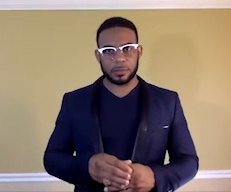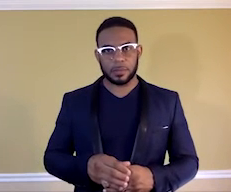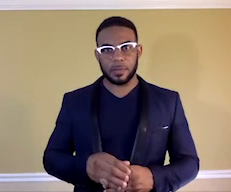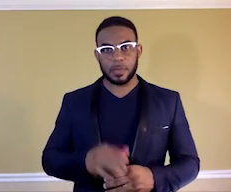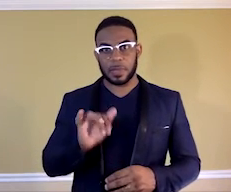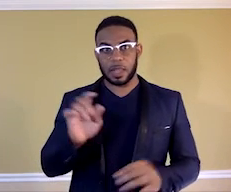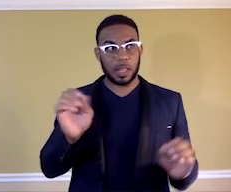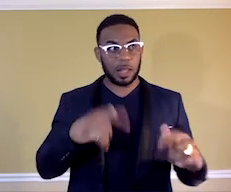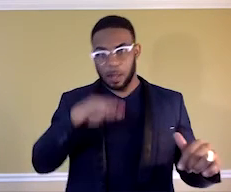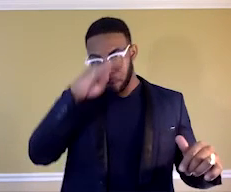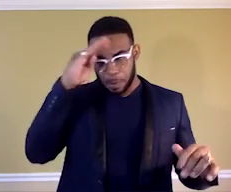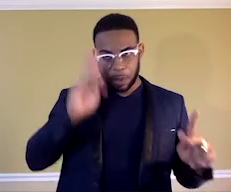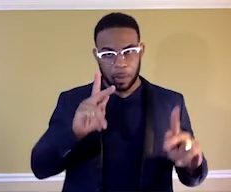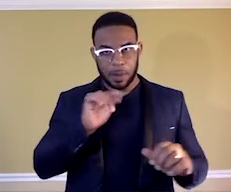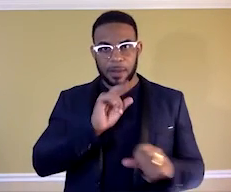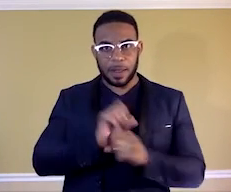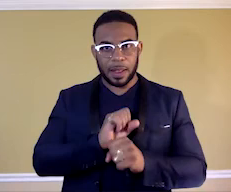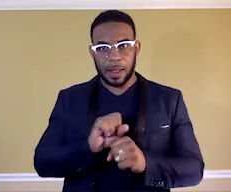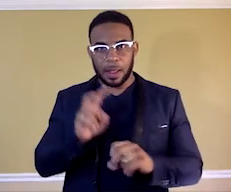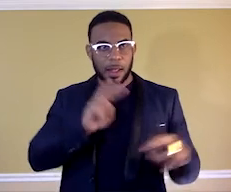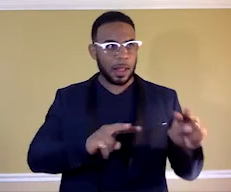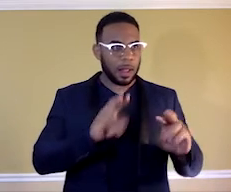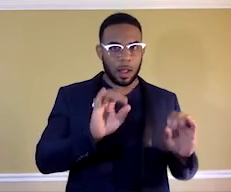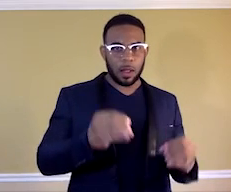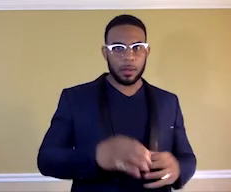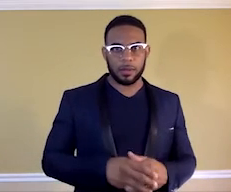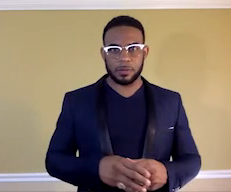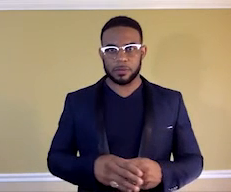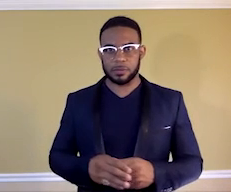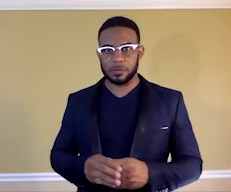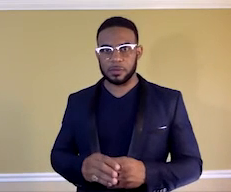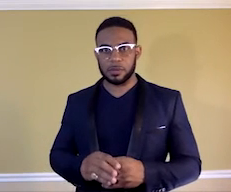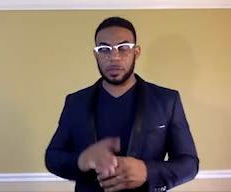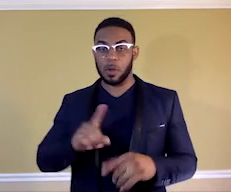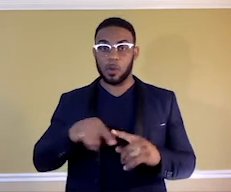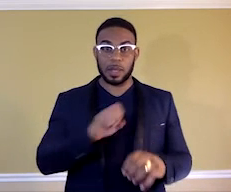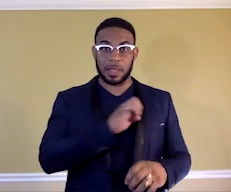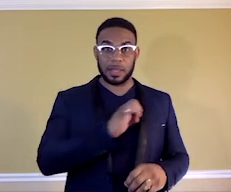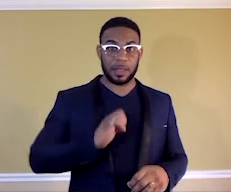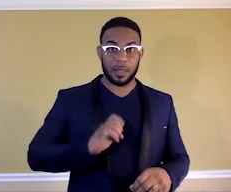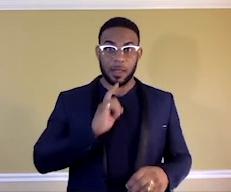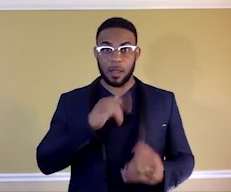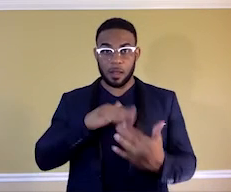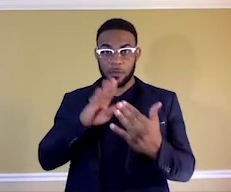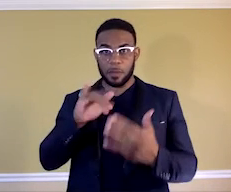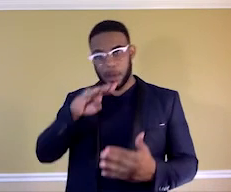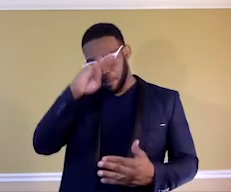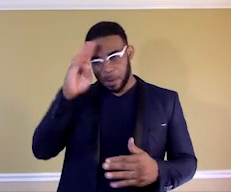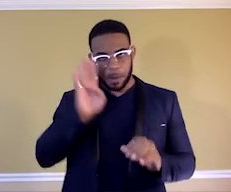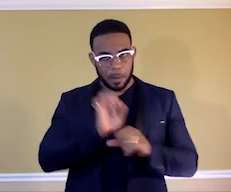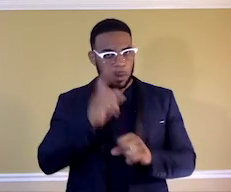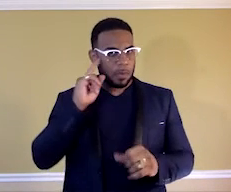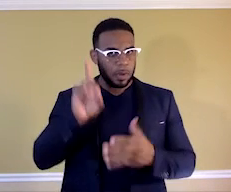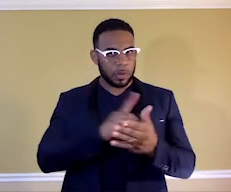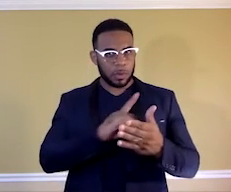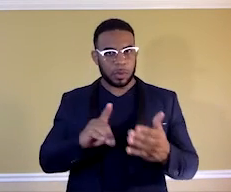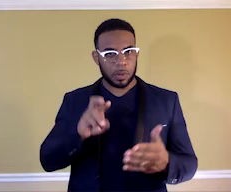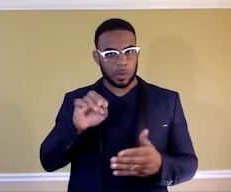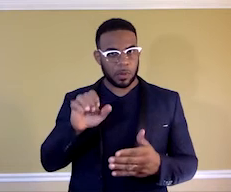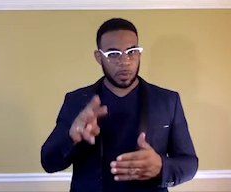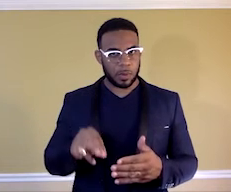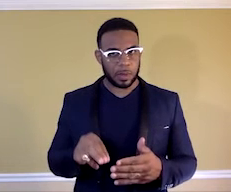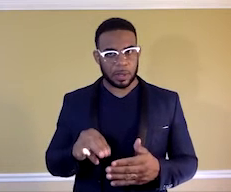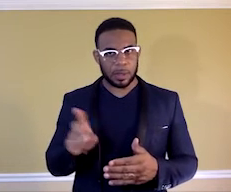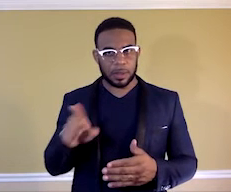thus none of the Black employees can actually navigate the office. When the executives are confronted by the Black employees for discrimination and